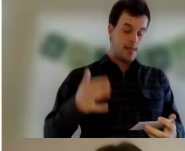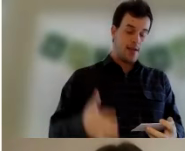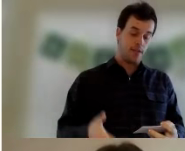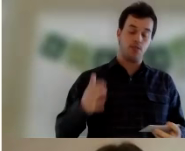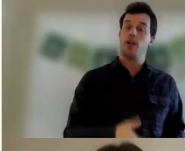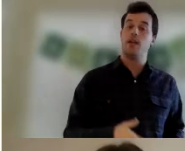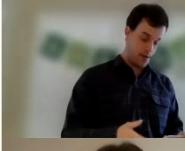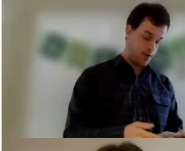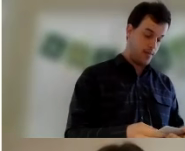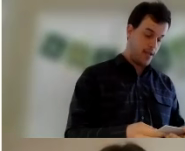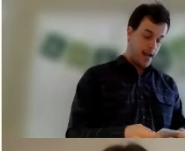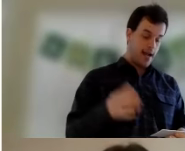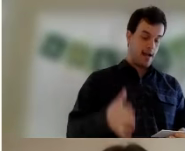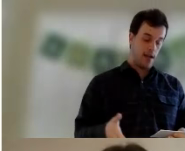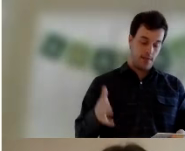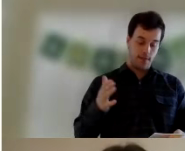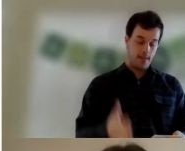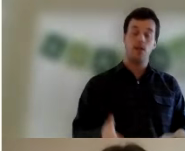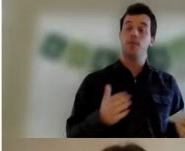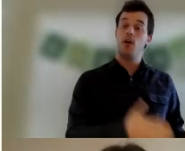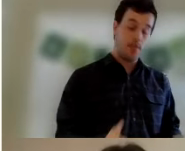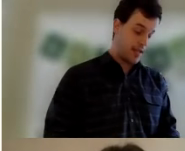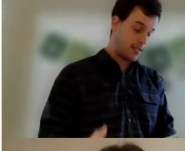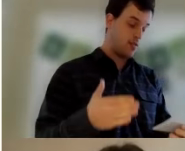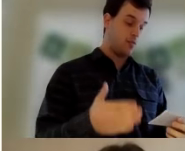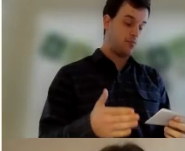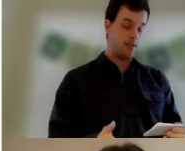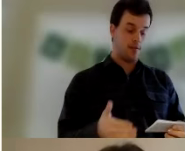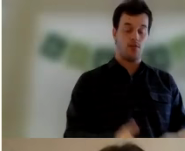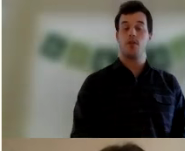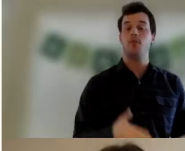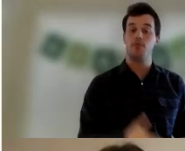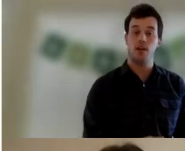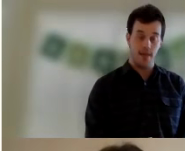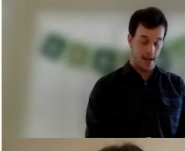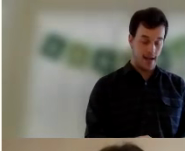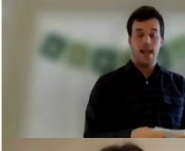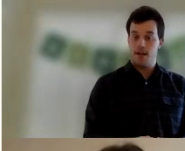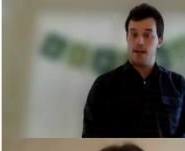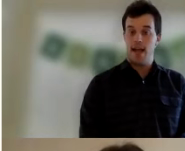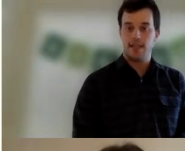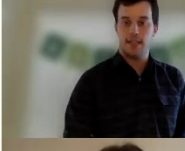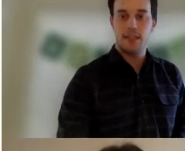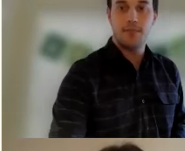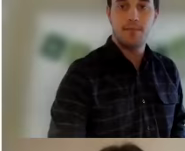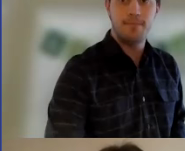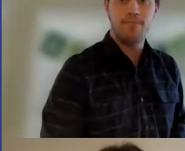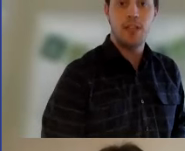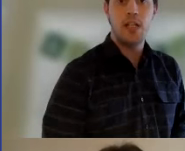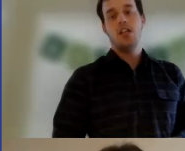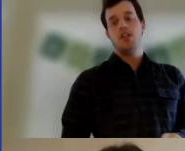summarized the benefits of working from home and all thanks to affordable broadband internet